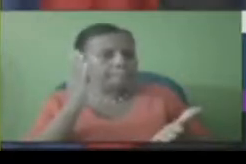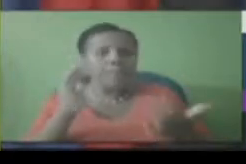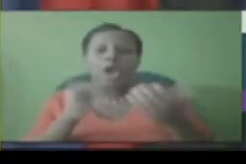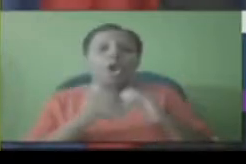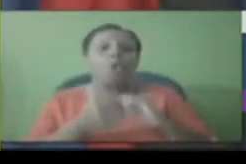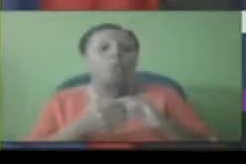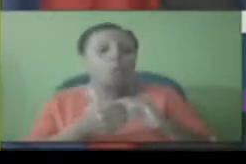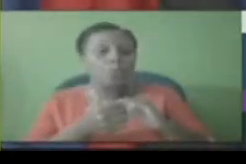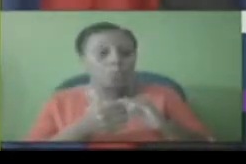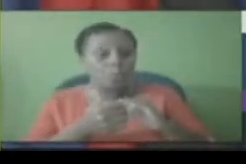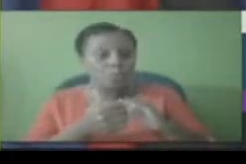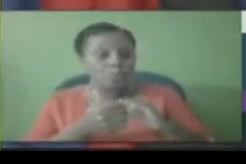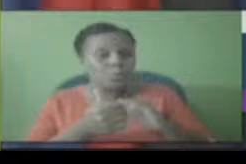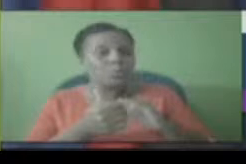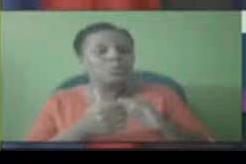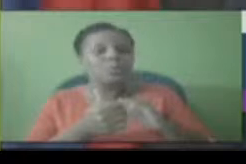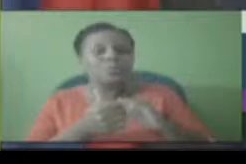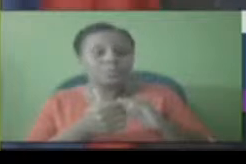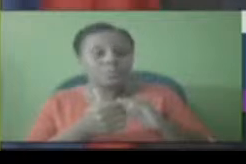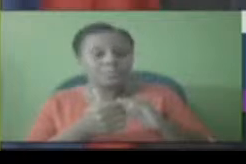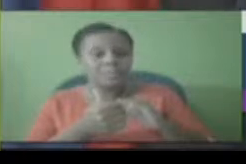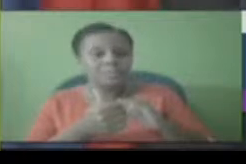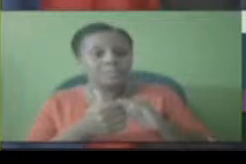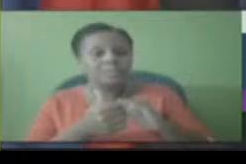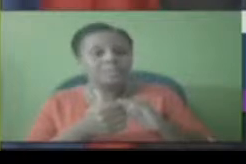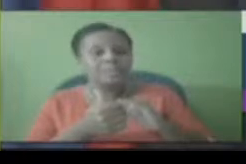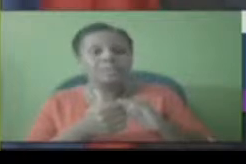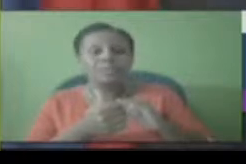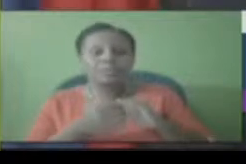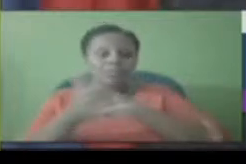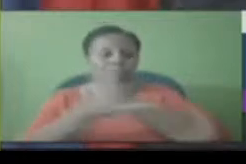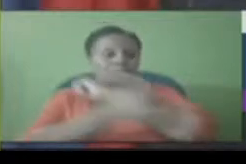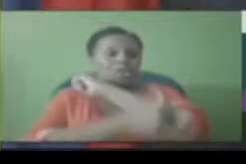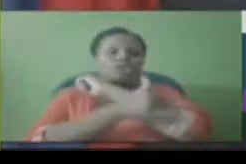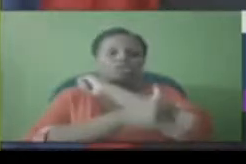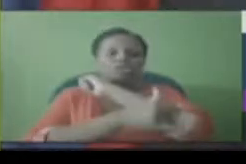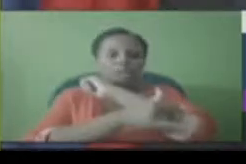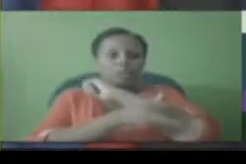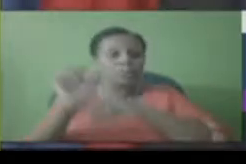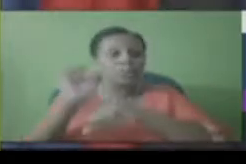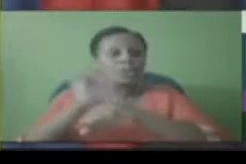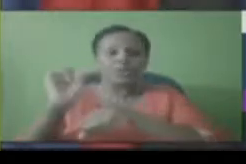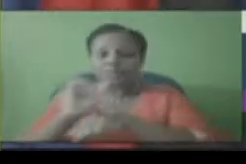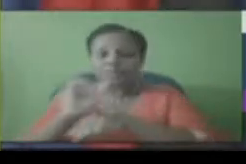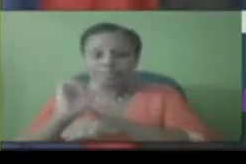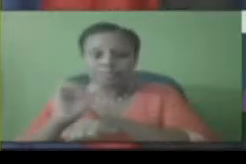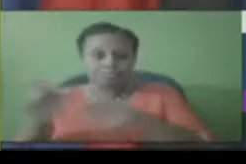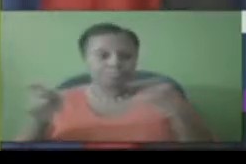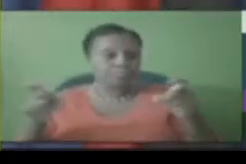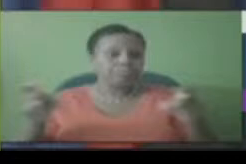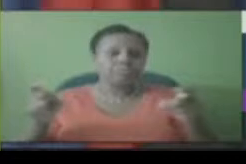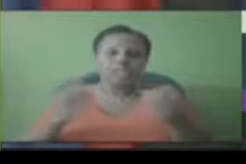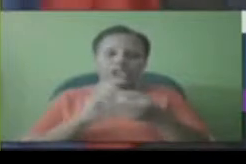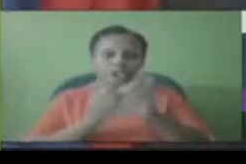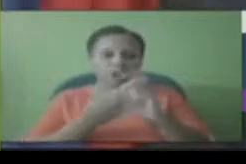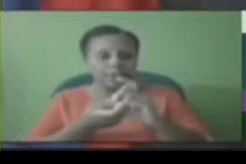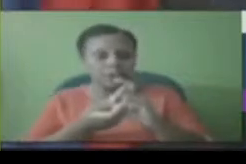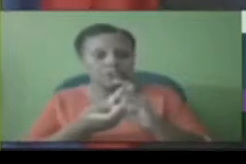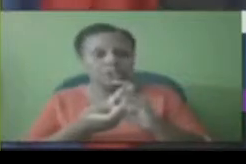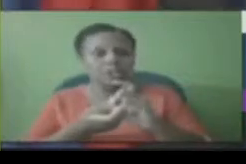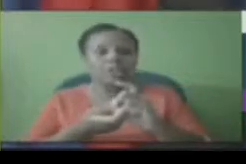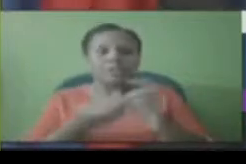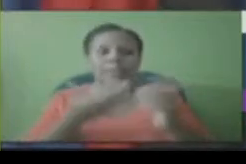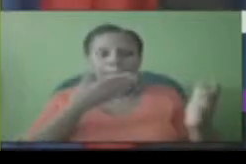this country's operations. The level of corruption in this country, petty